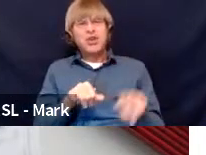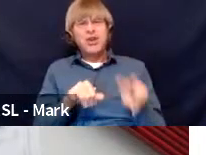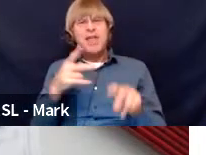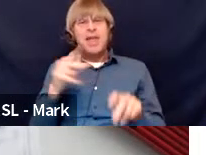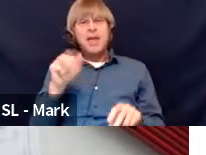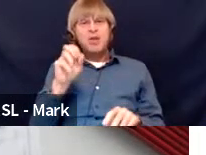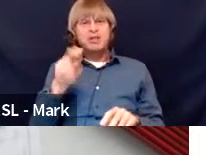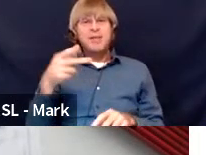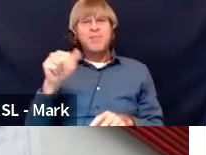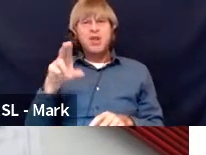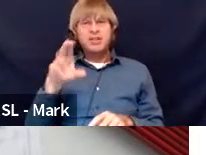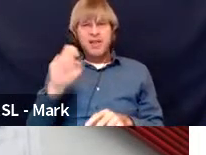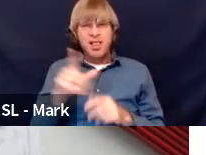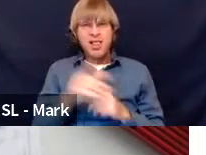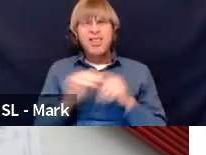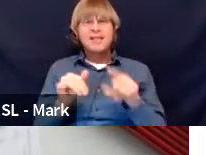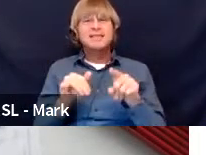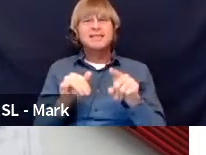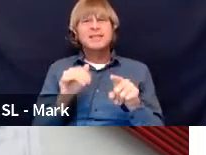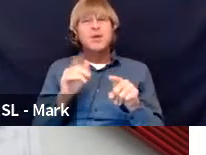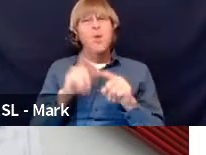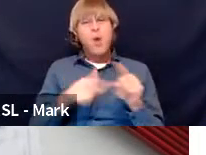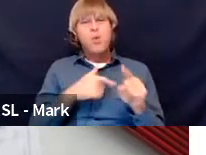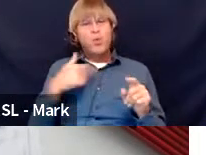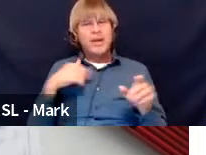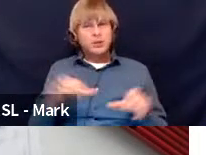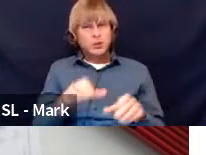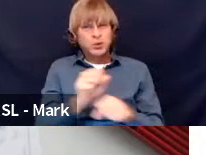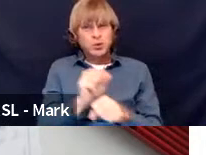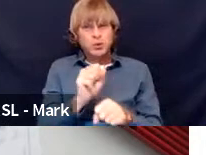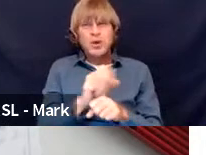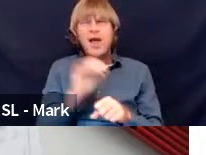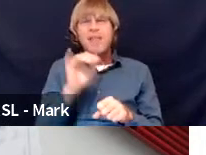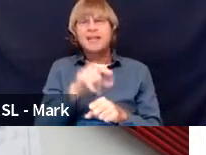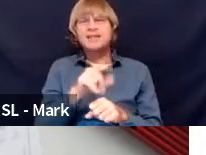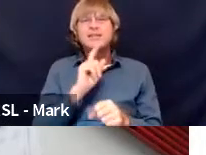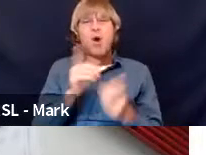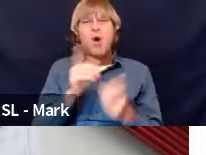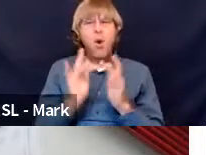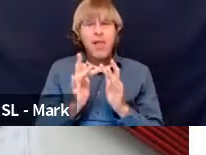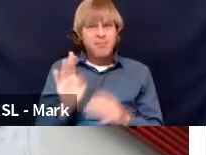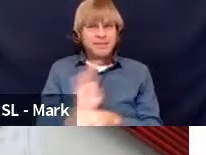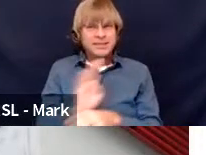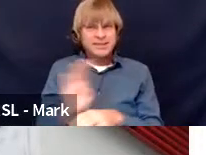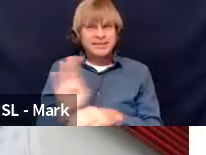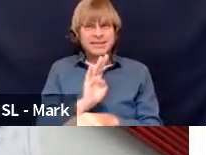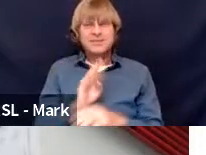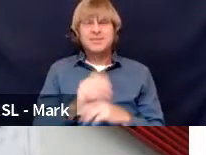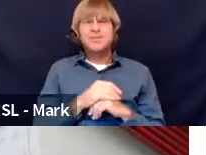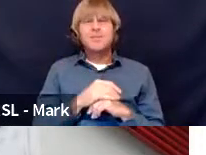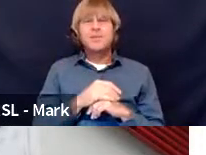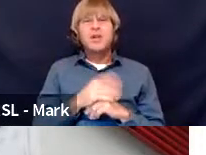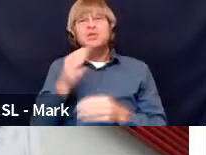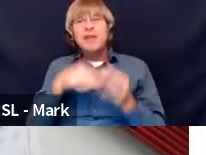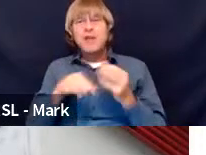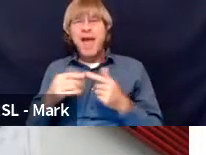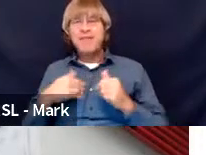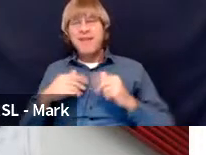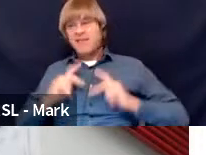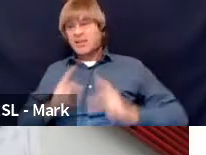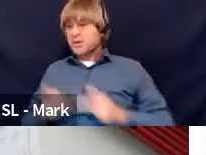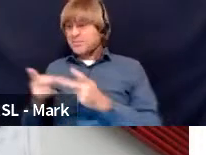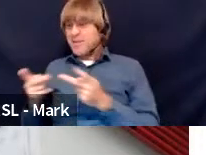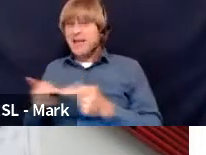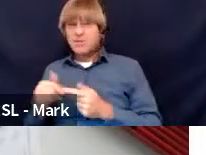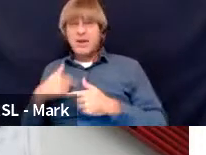and Parcel, kind of like what we do. And again, it's an online business. So rather than having the physical space